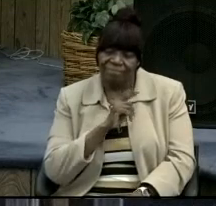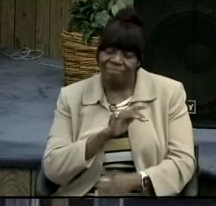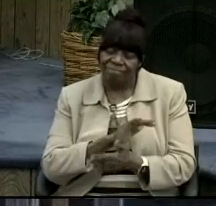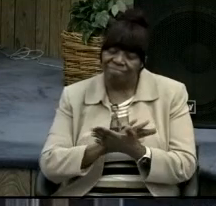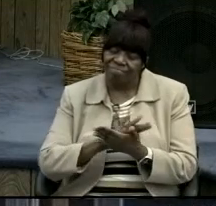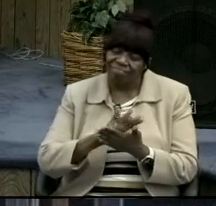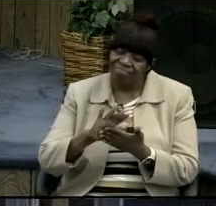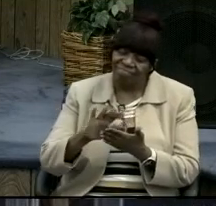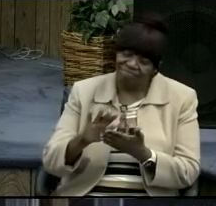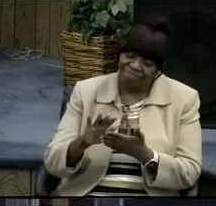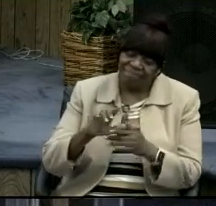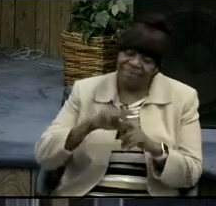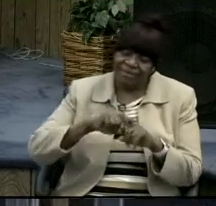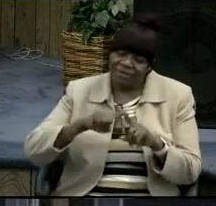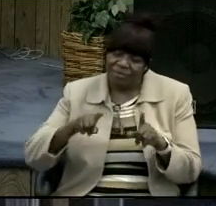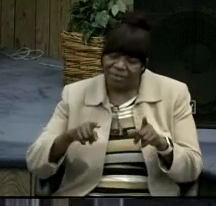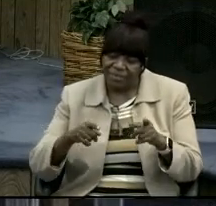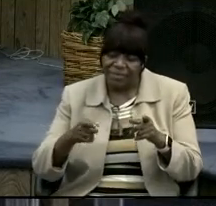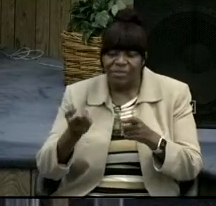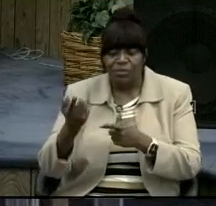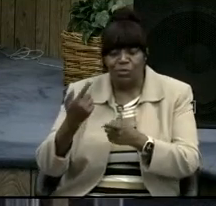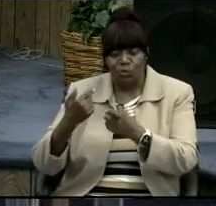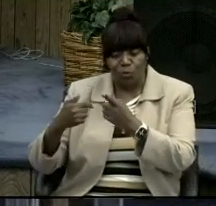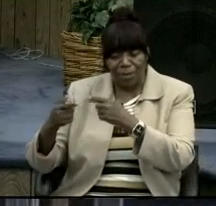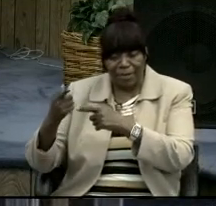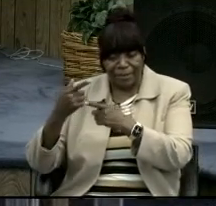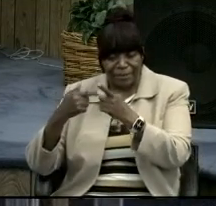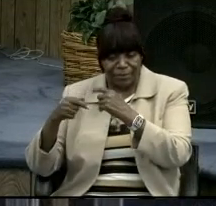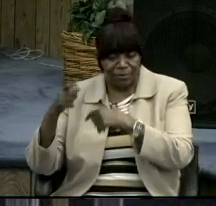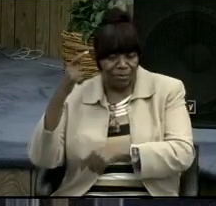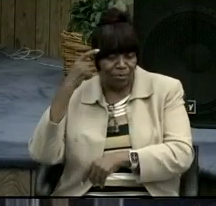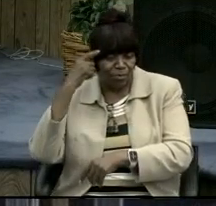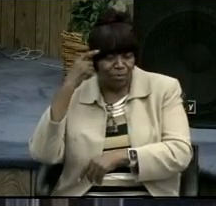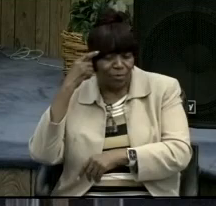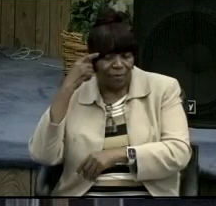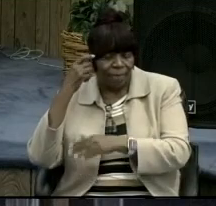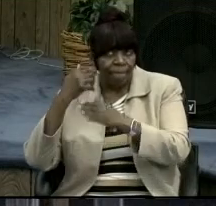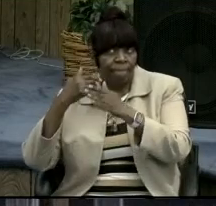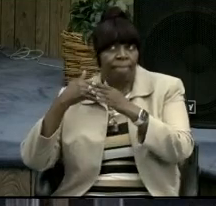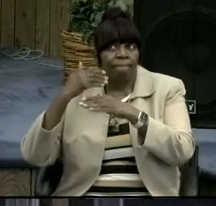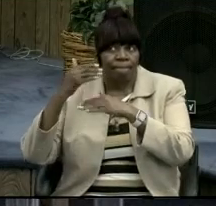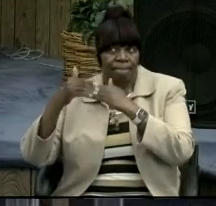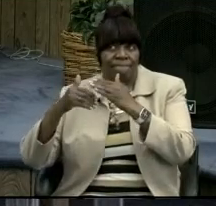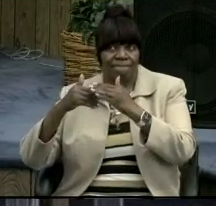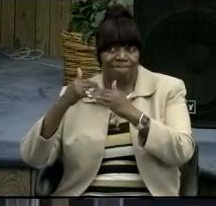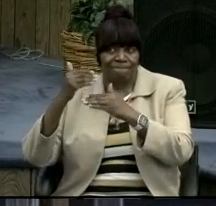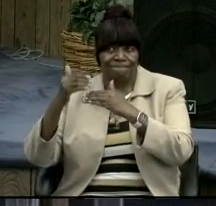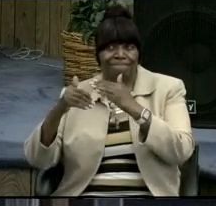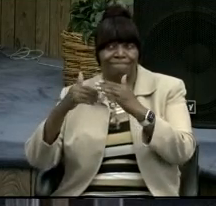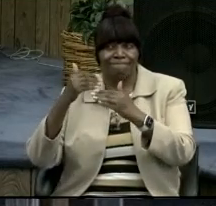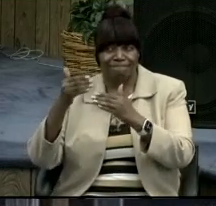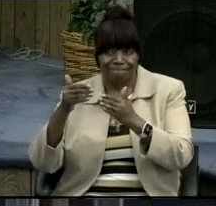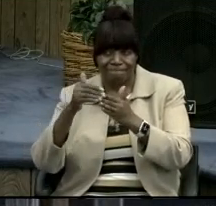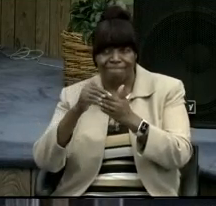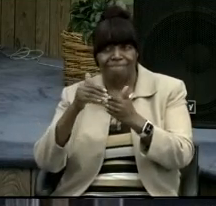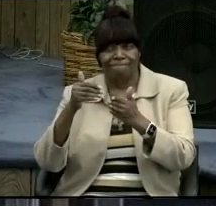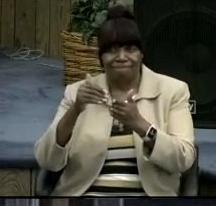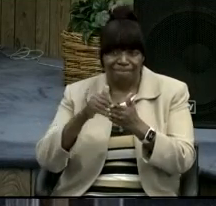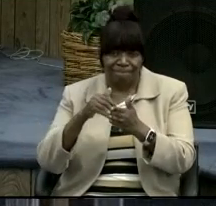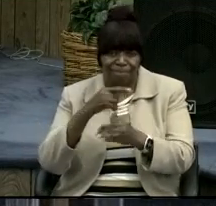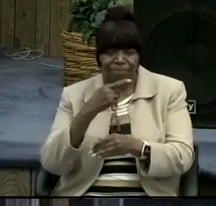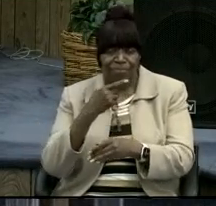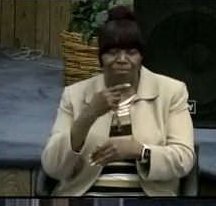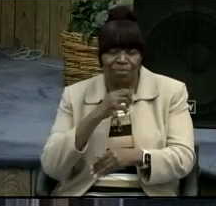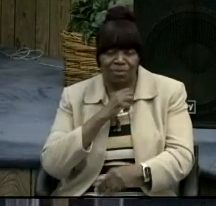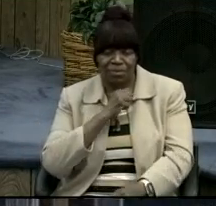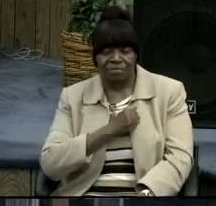people back to a place they don't want to go by over and over and over again telling them you're so sorry. All